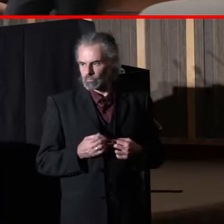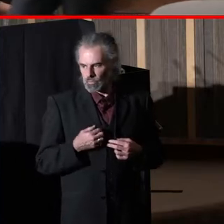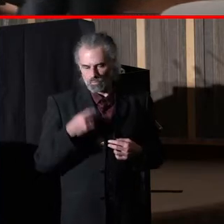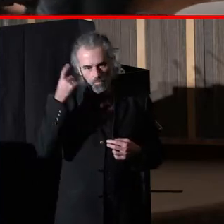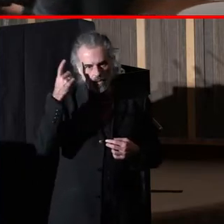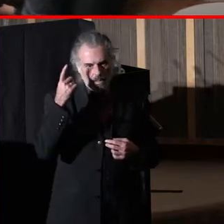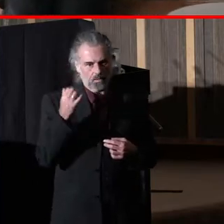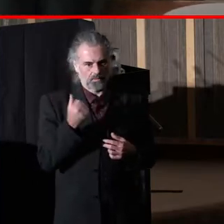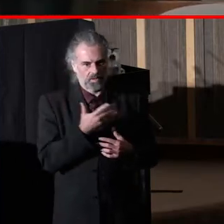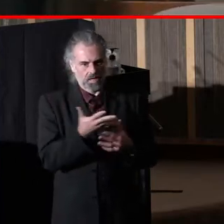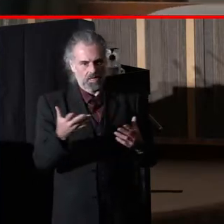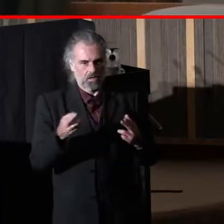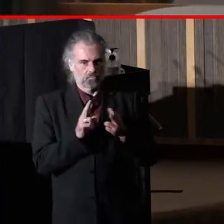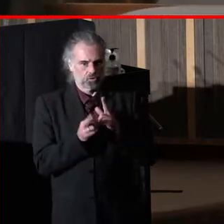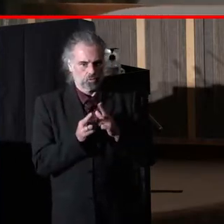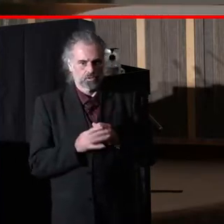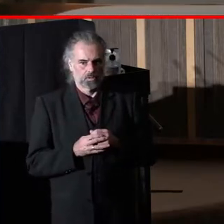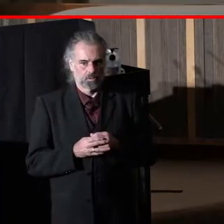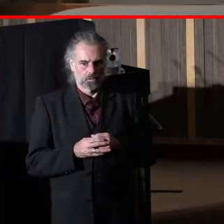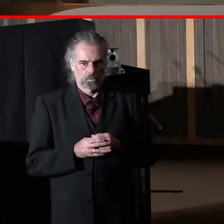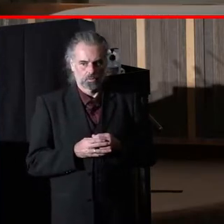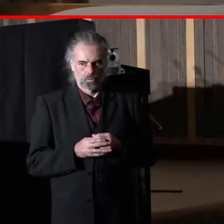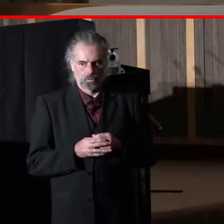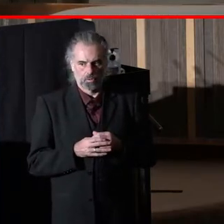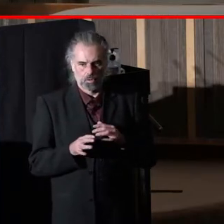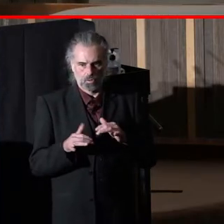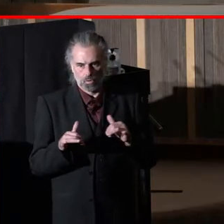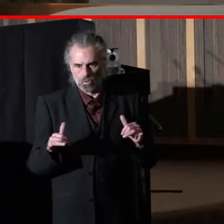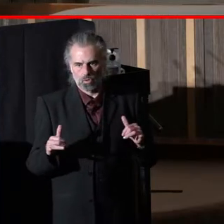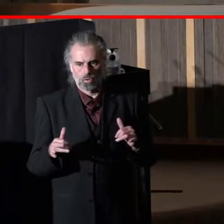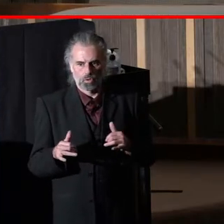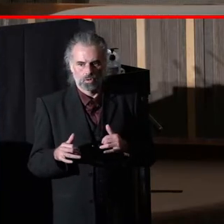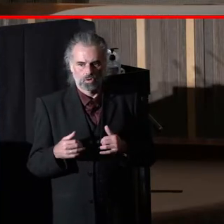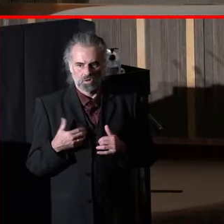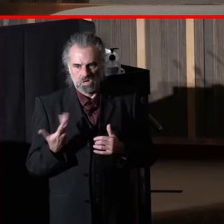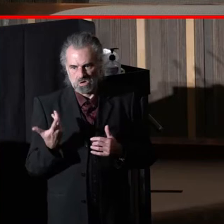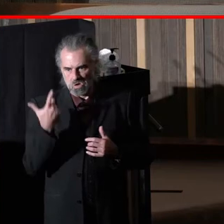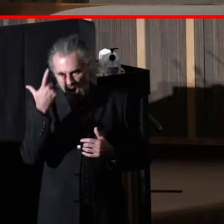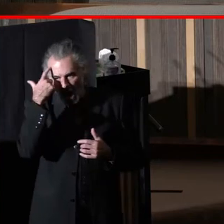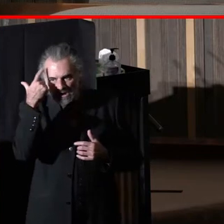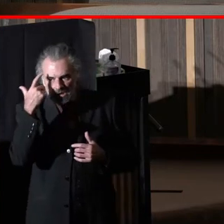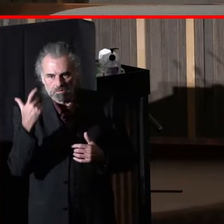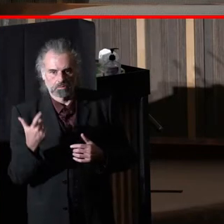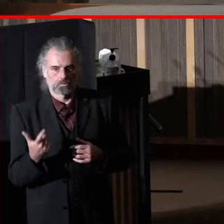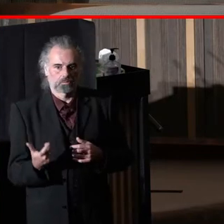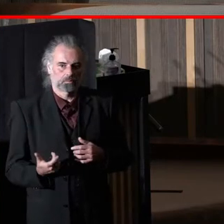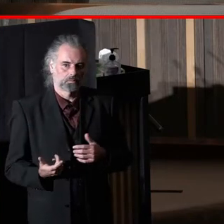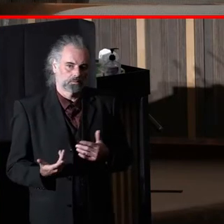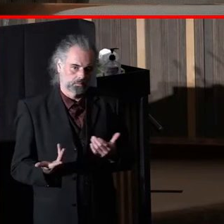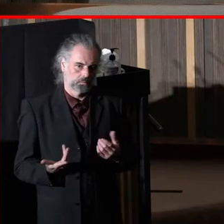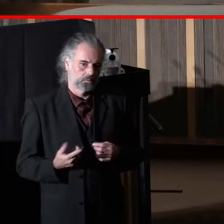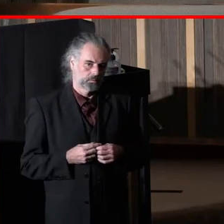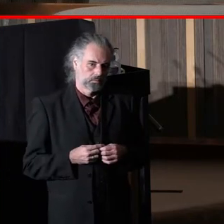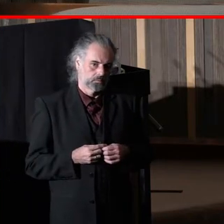wondering if there are any resources or the panelists have any tips about